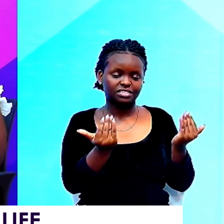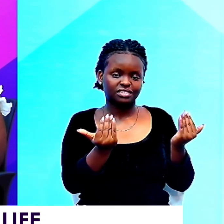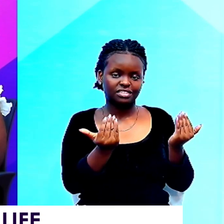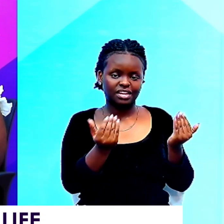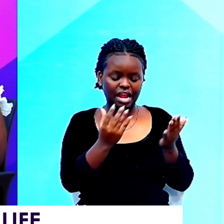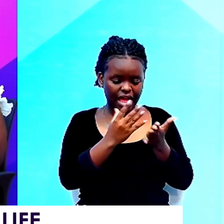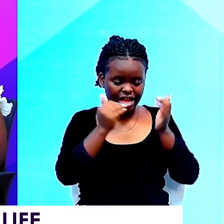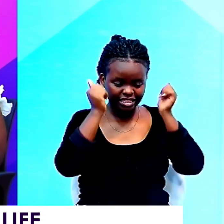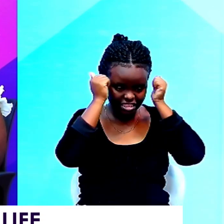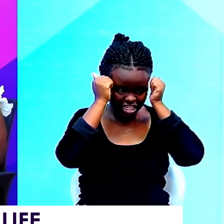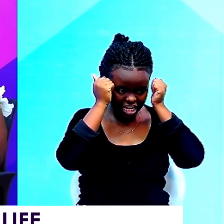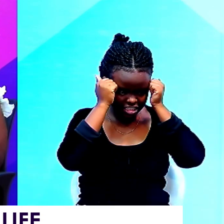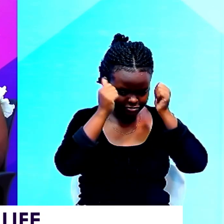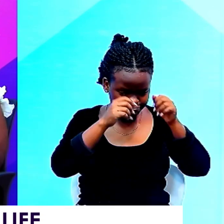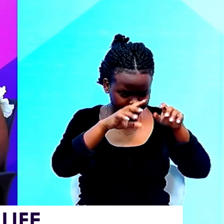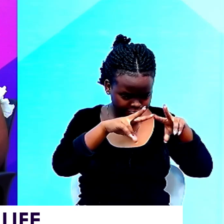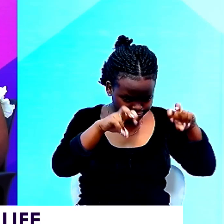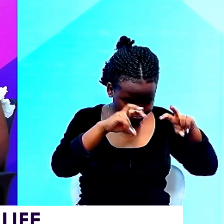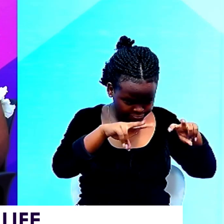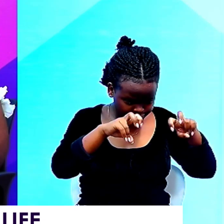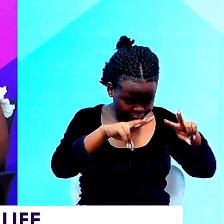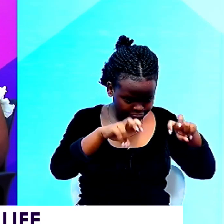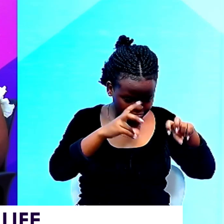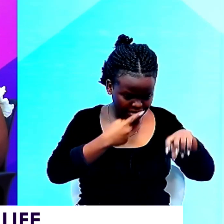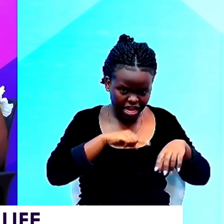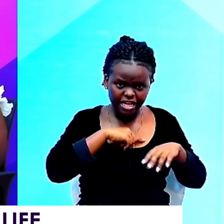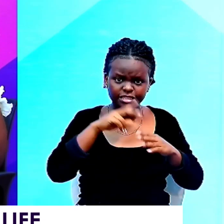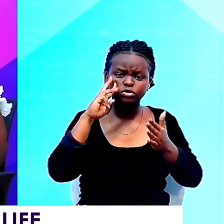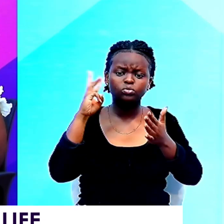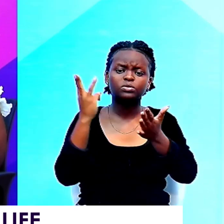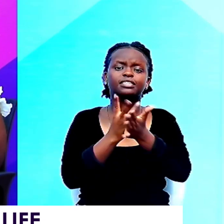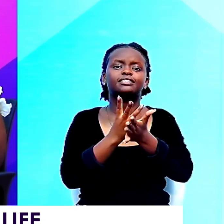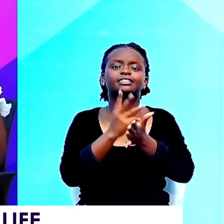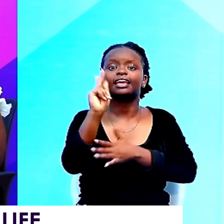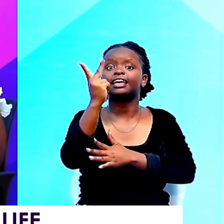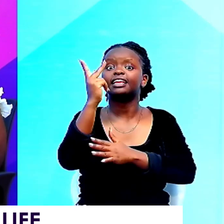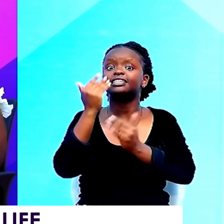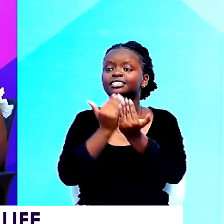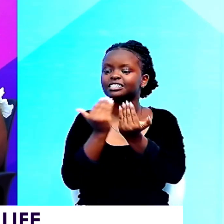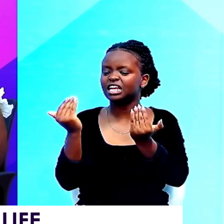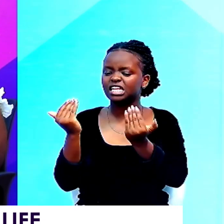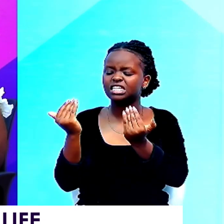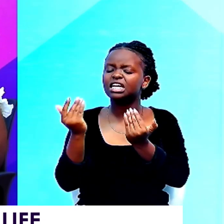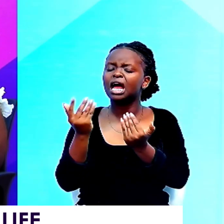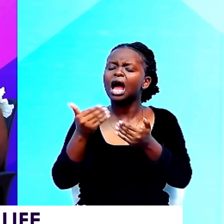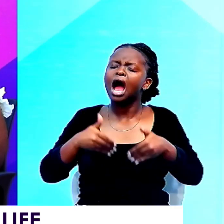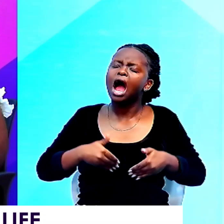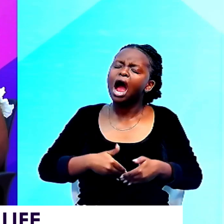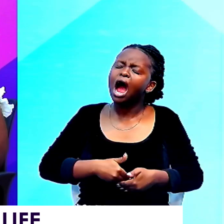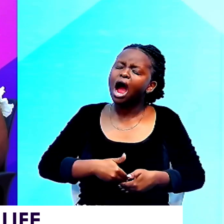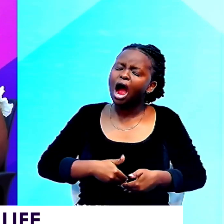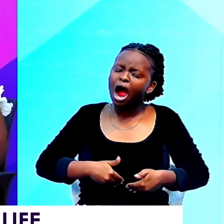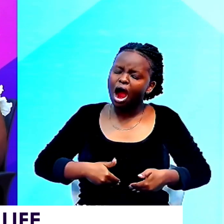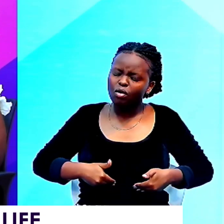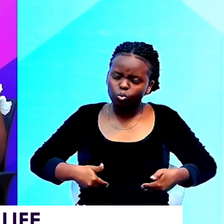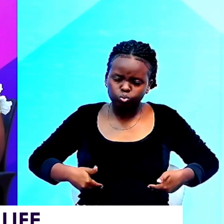had been done. We stand as witnesses that the Kenyan child would go without food. Right.